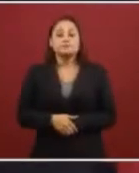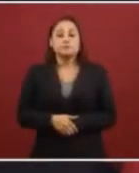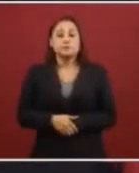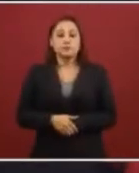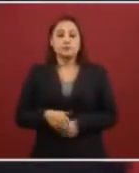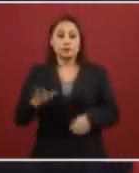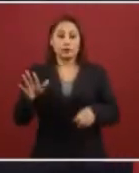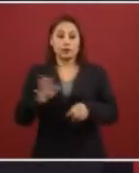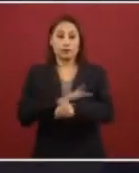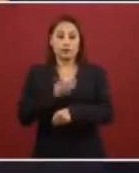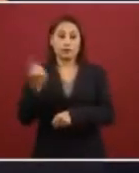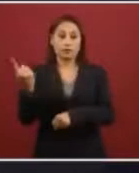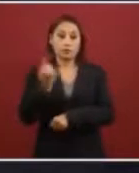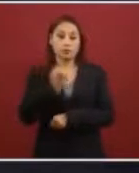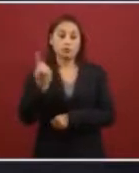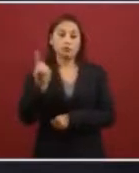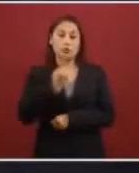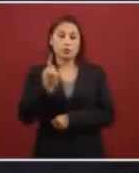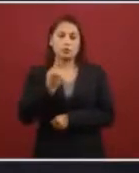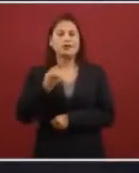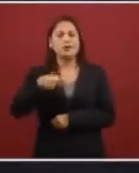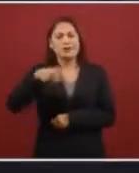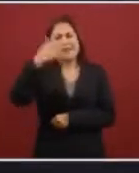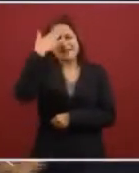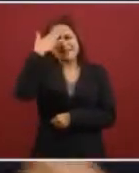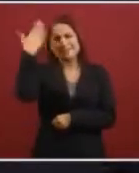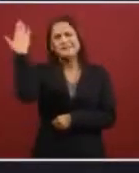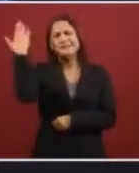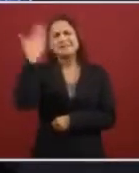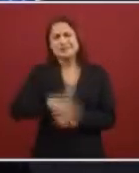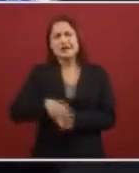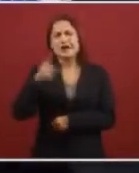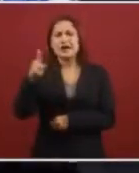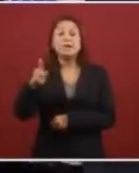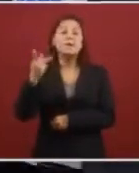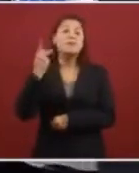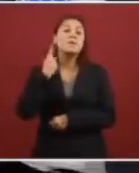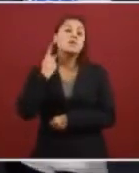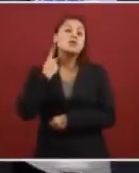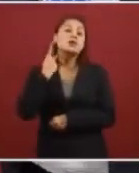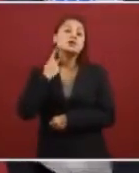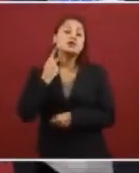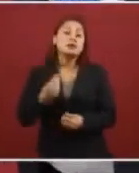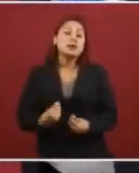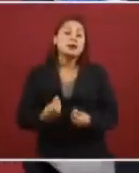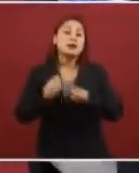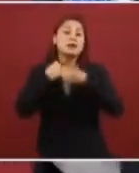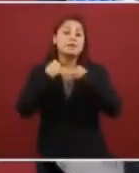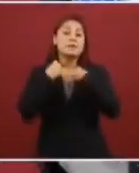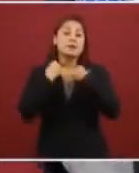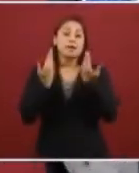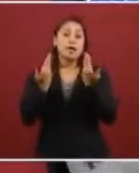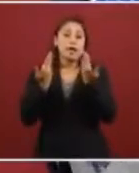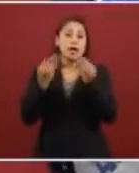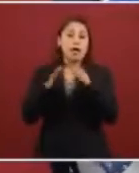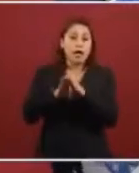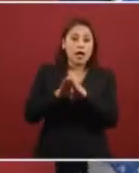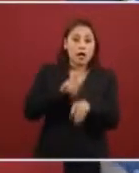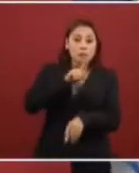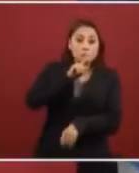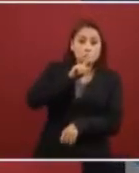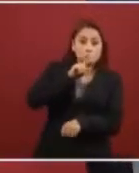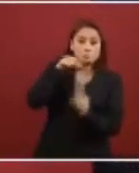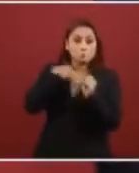vida pública es cada vez in más public pública. Life is more public no hay all the time. Acuerdos we en have lo no oscurito.